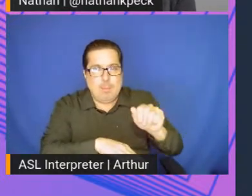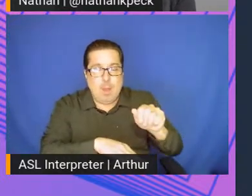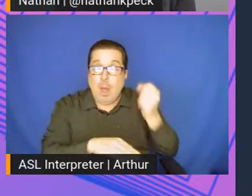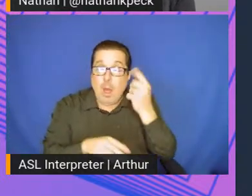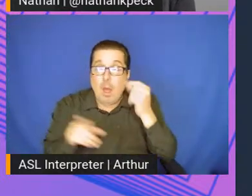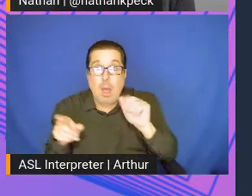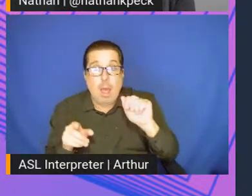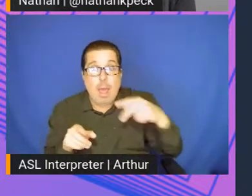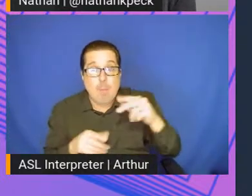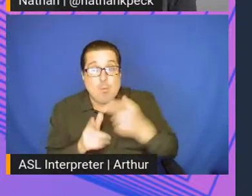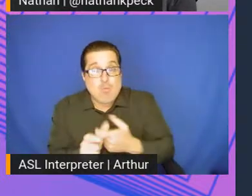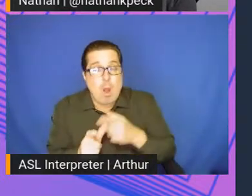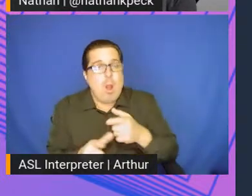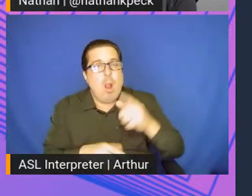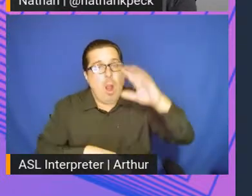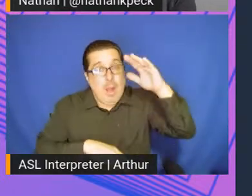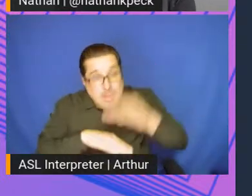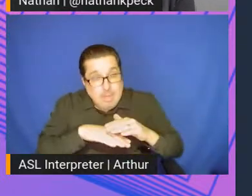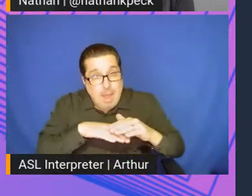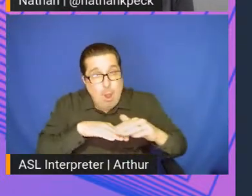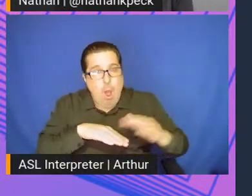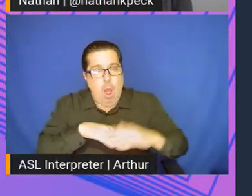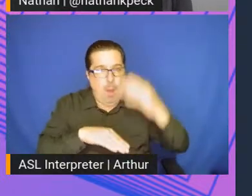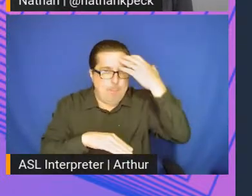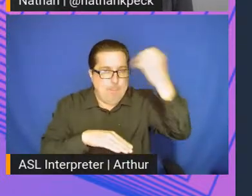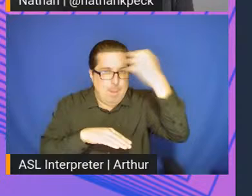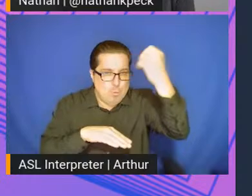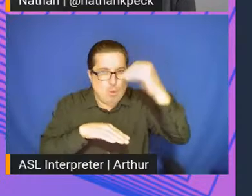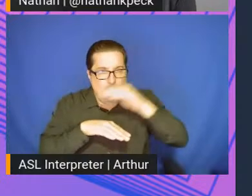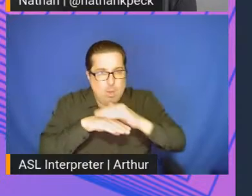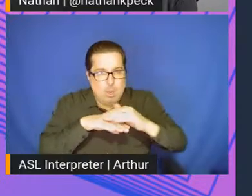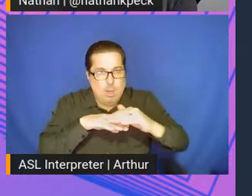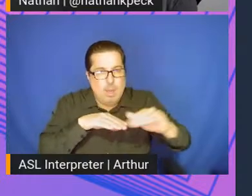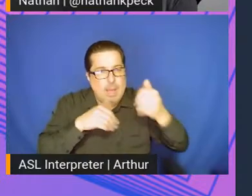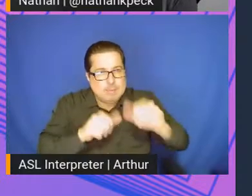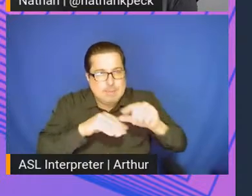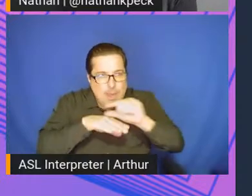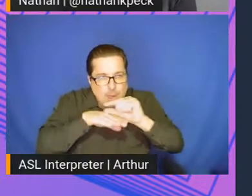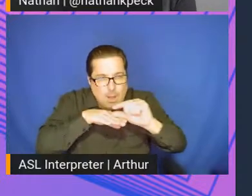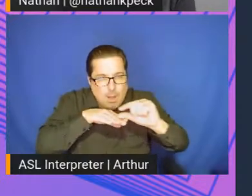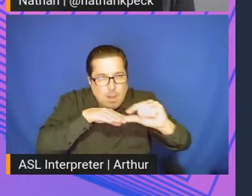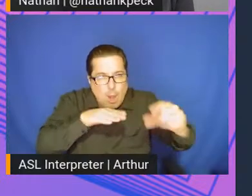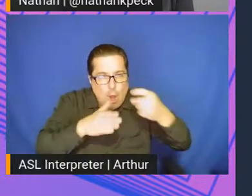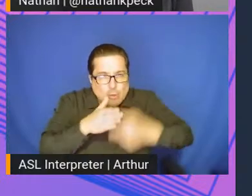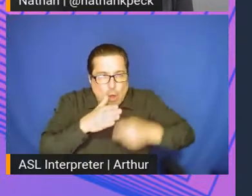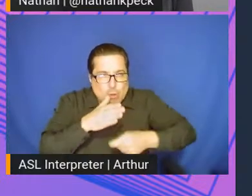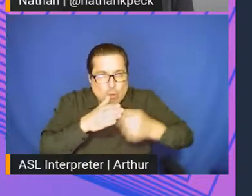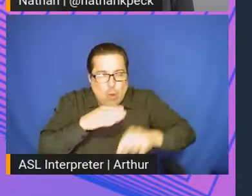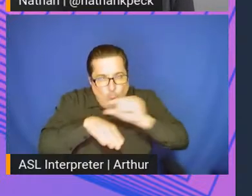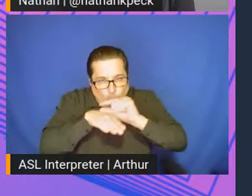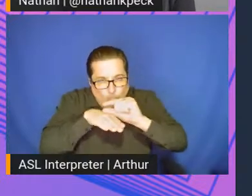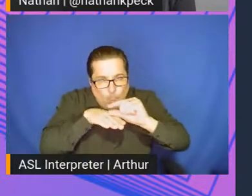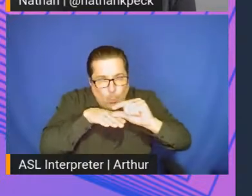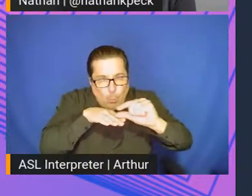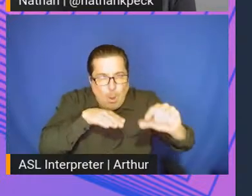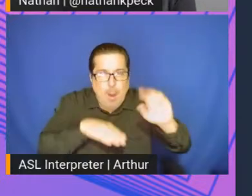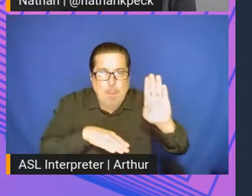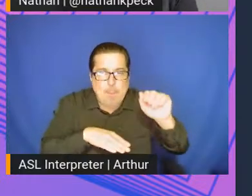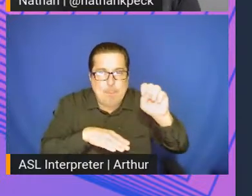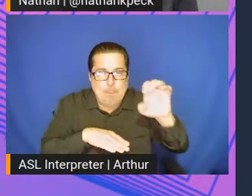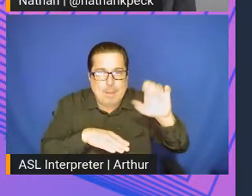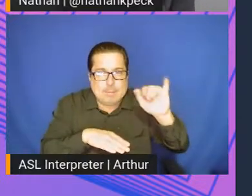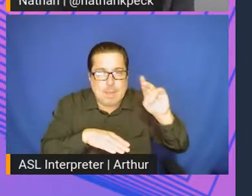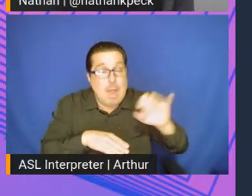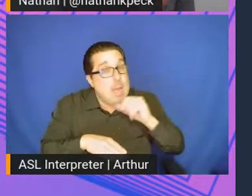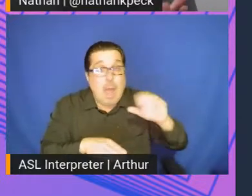on memory. I'm not going to actually, I'll still have that baseline memory charge through that entire week. I won't be paying for CPU, but I will be paying